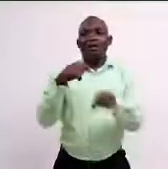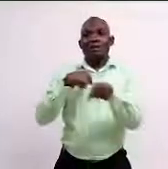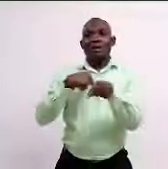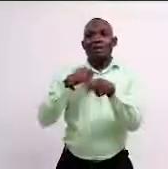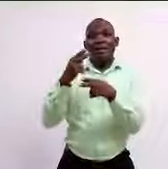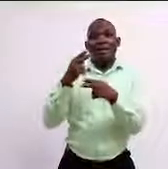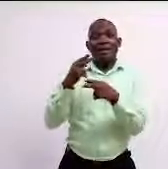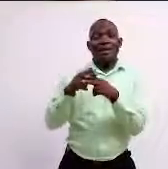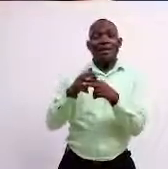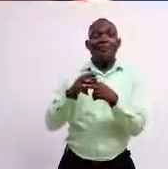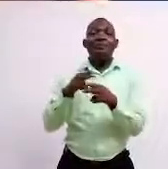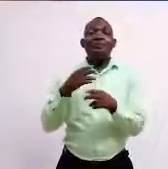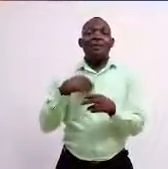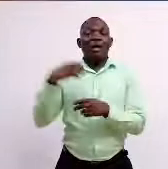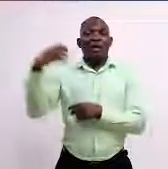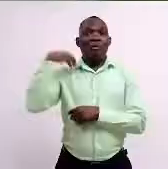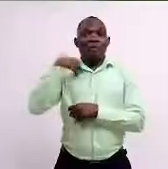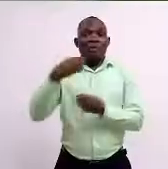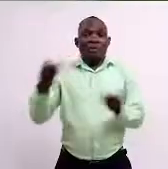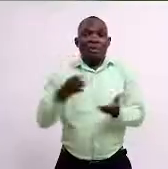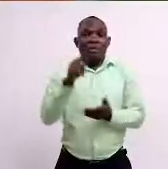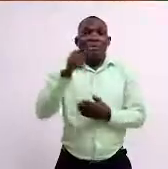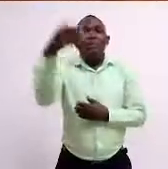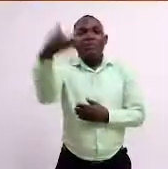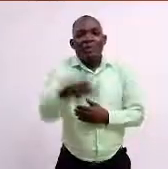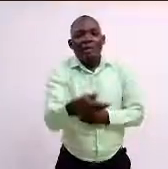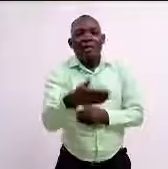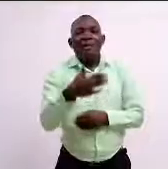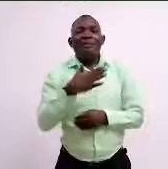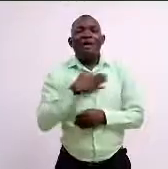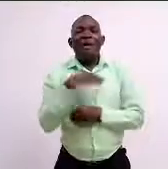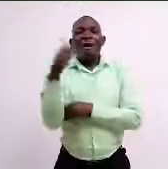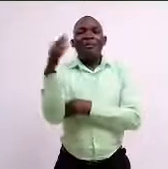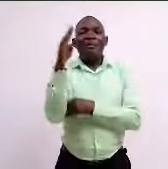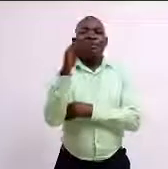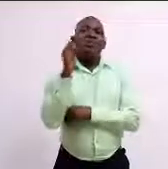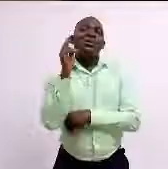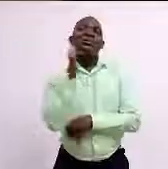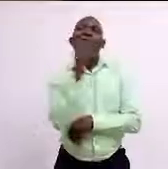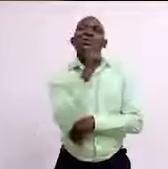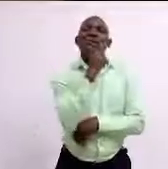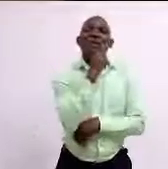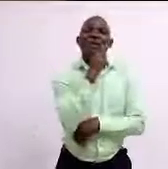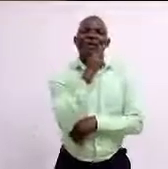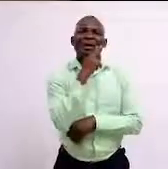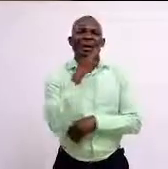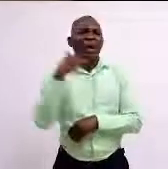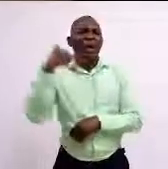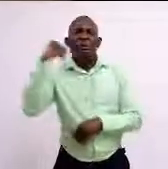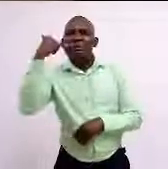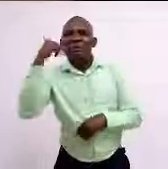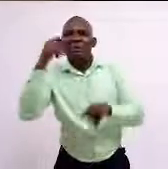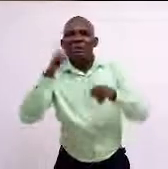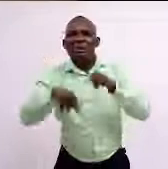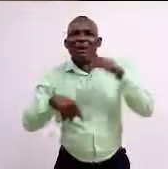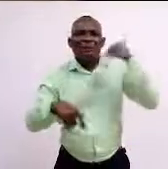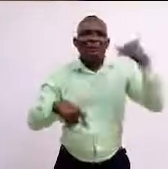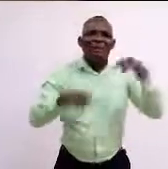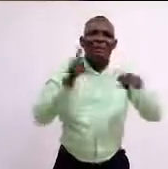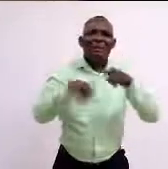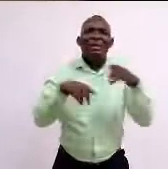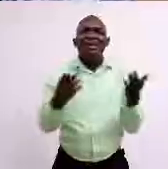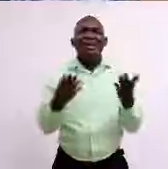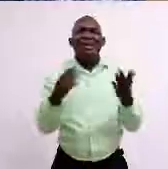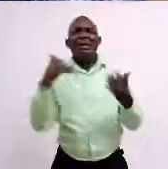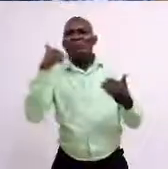My name is Madam Tasty. I'm the manager here, and you are welcome to the Blue Palace Motel. This whole building, no